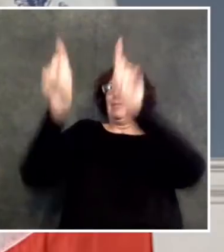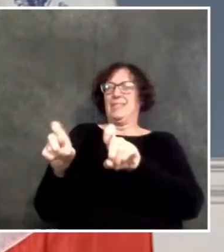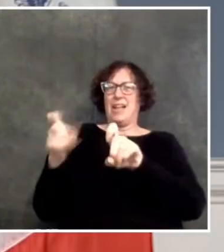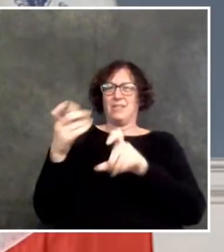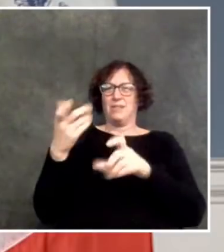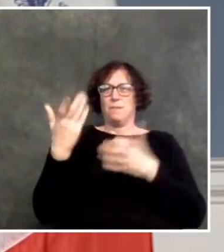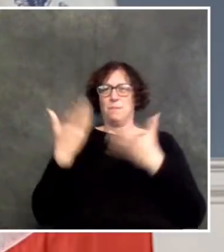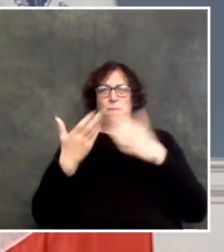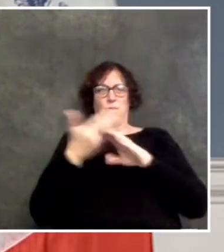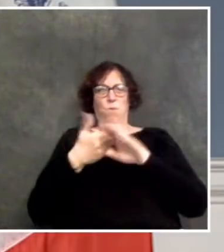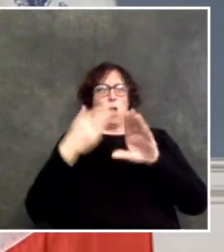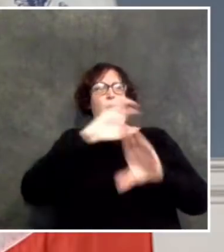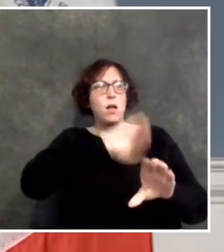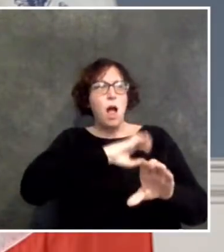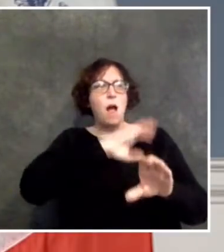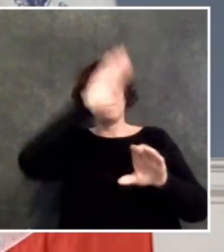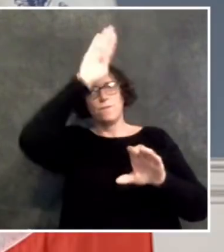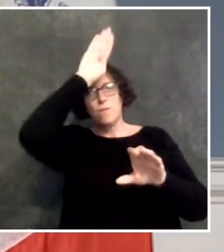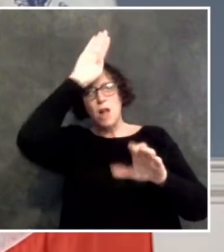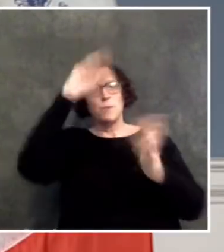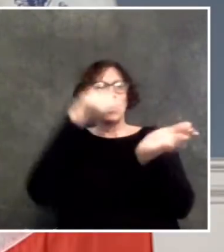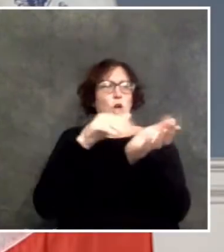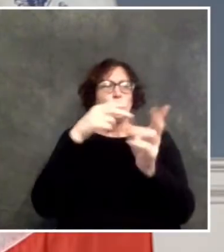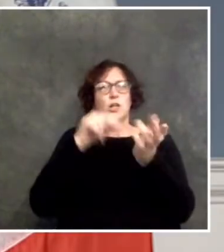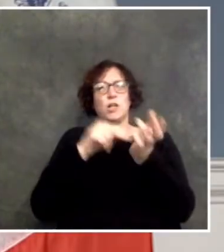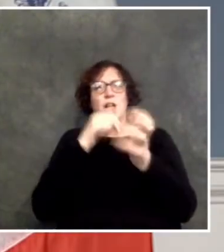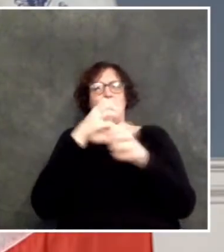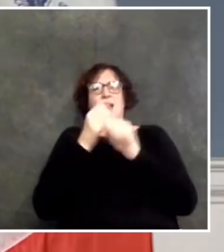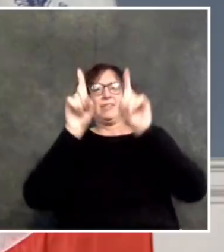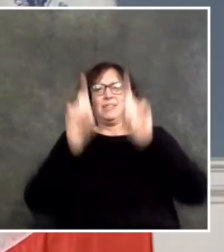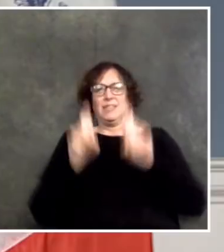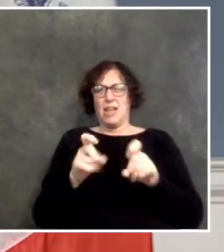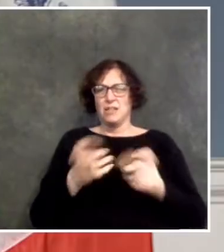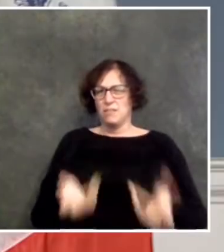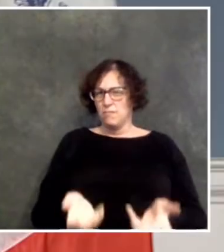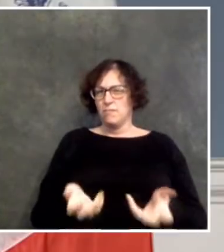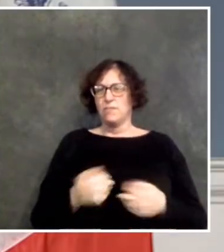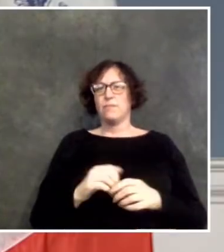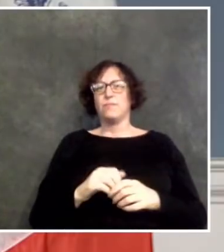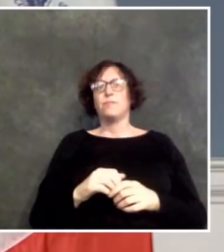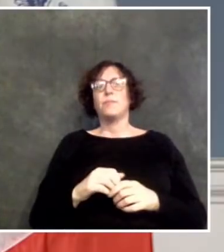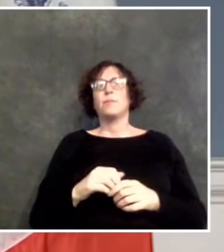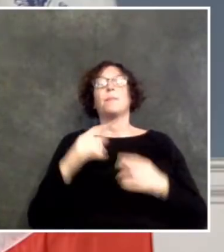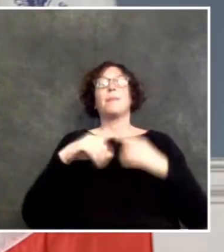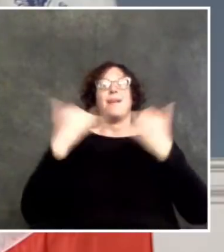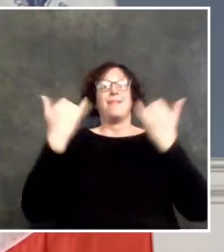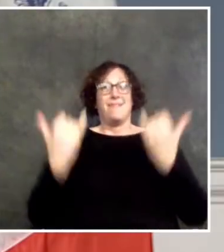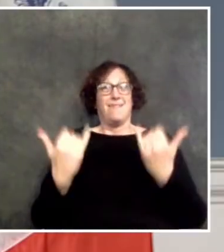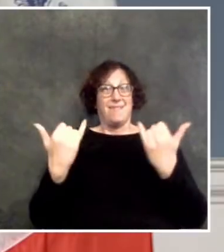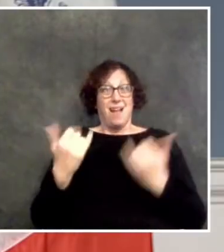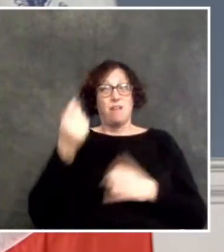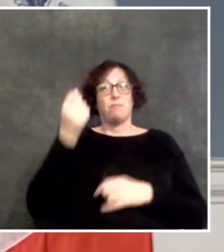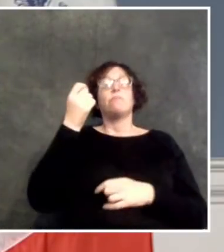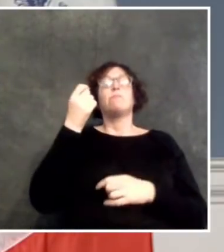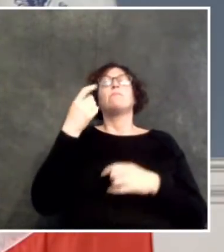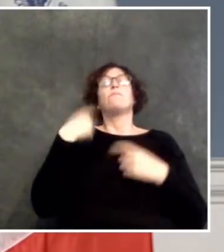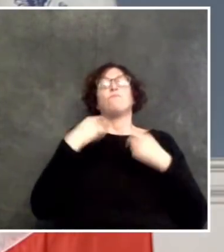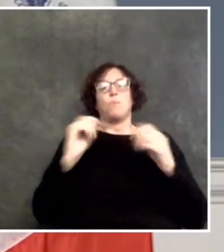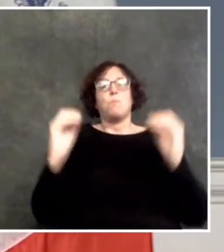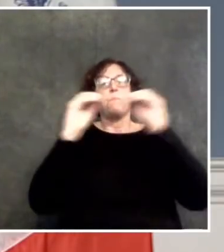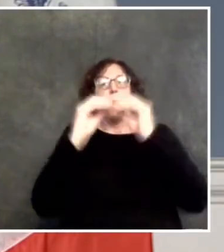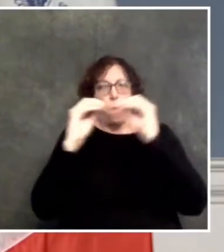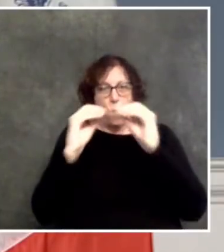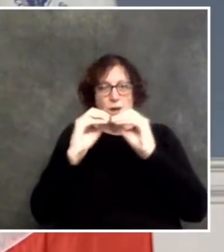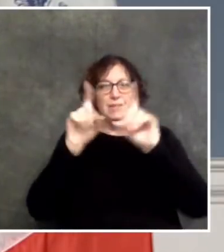more. But now we've got a phenomenon of more testing coming in, more capacity, I should say, coming